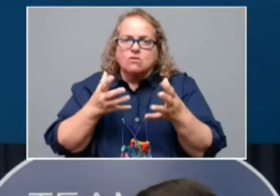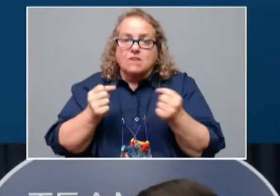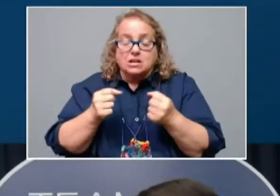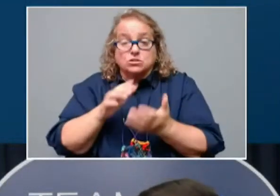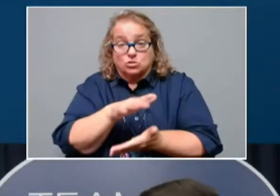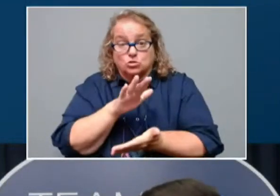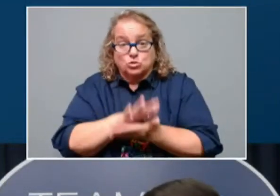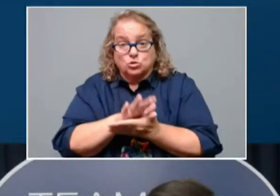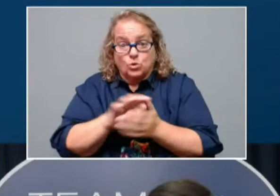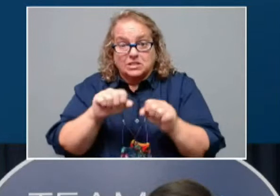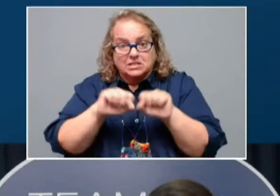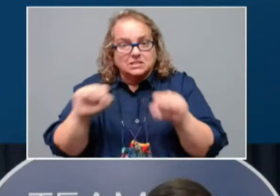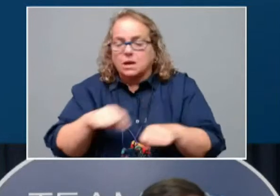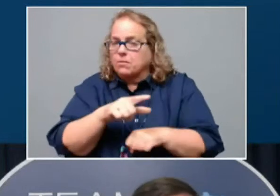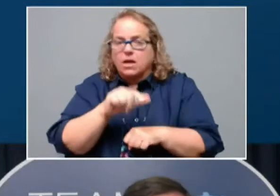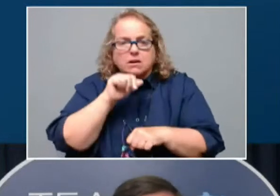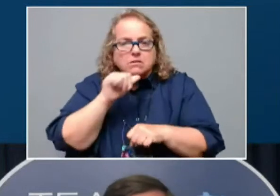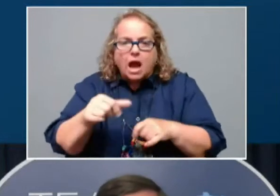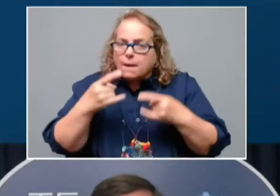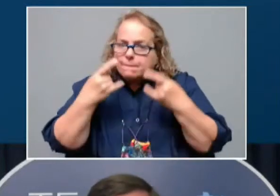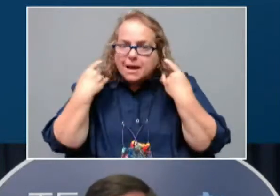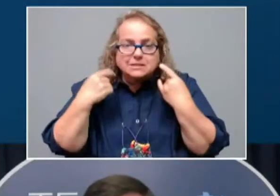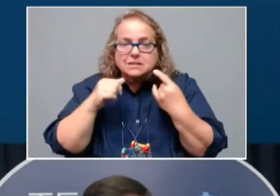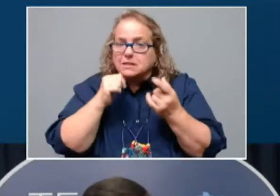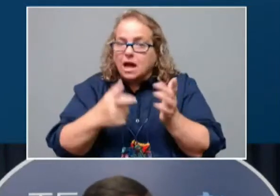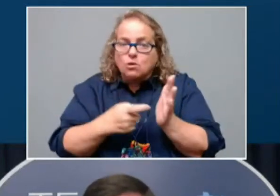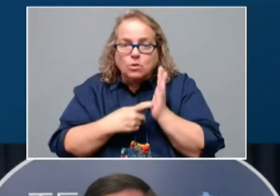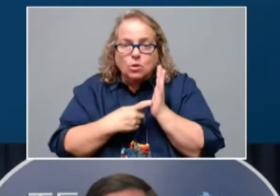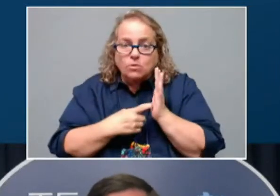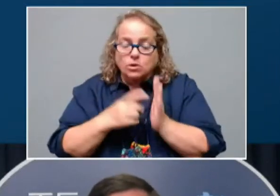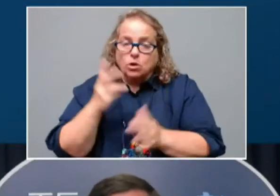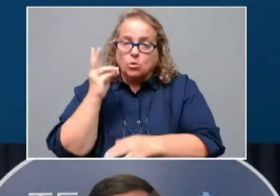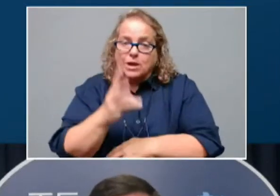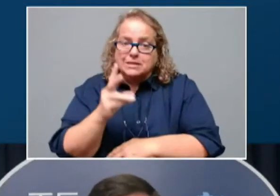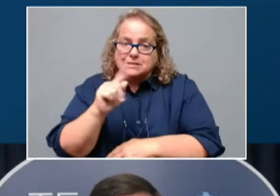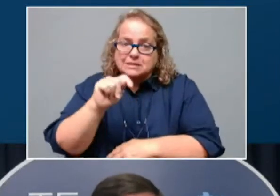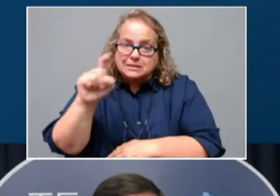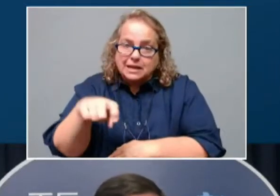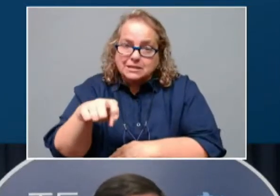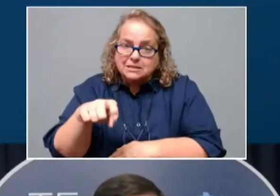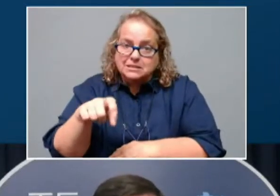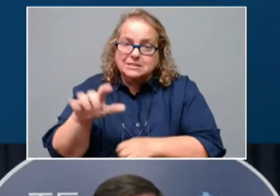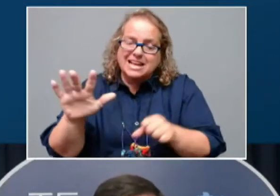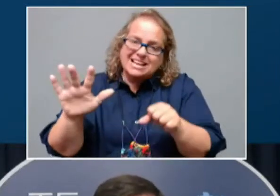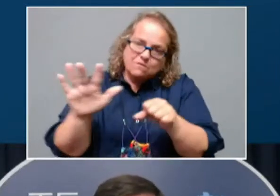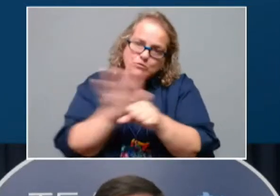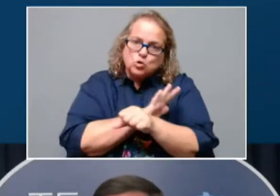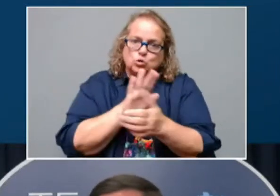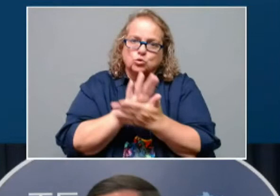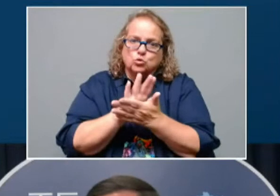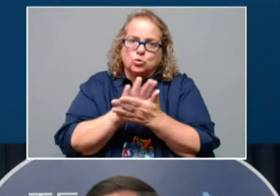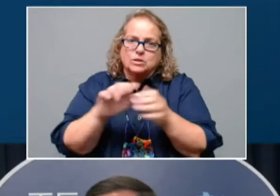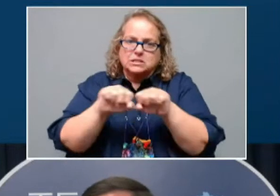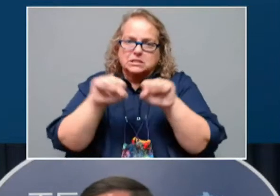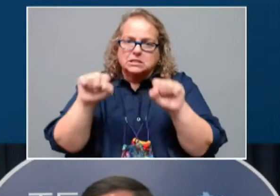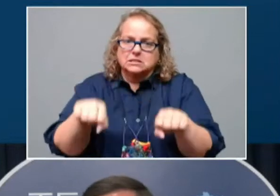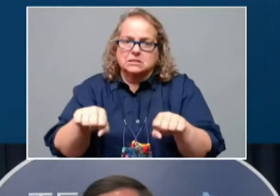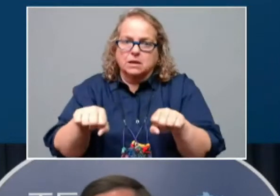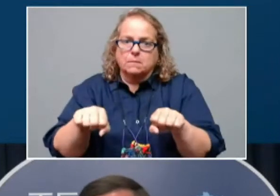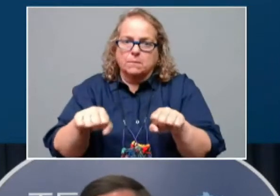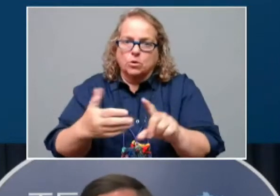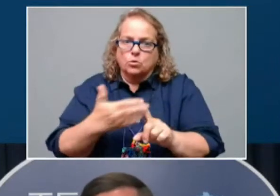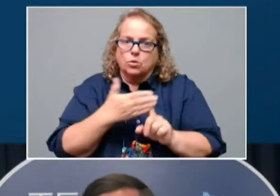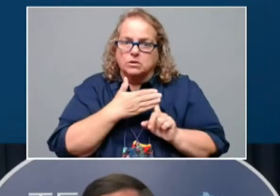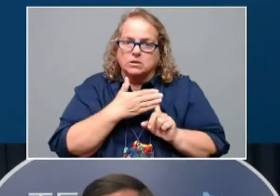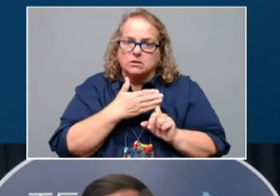didn't require it. In West Texas, an entire school system. And you know what? They're going back